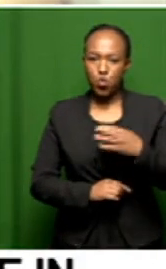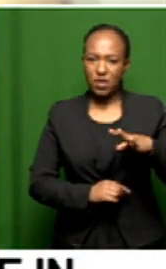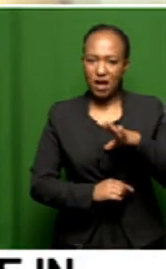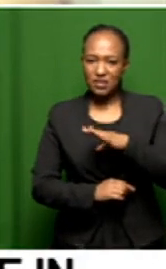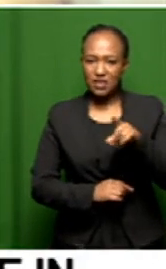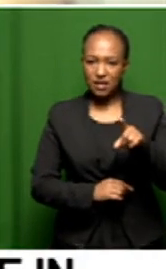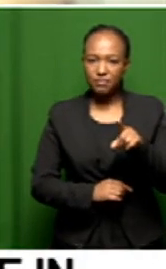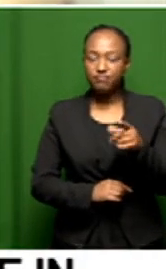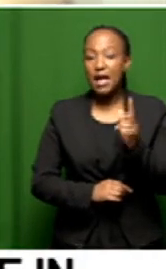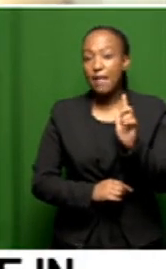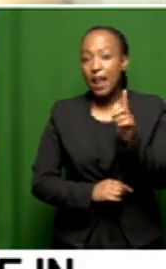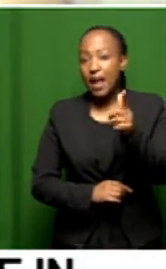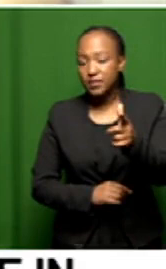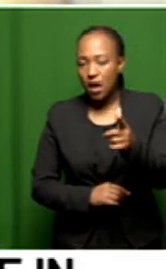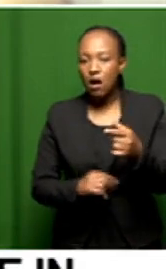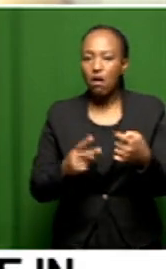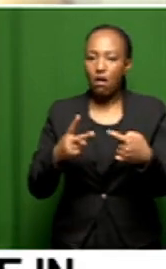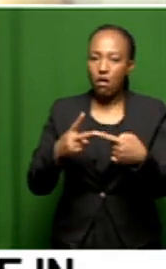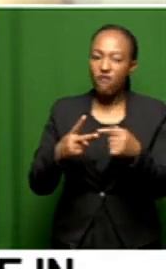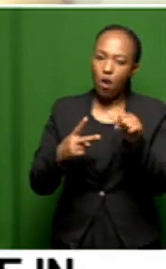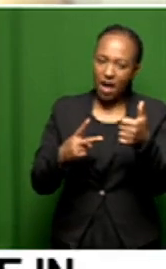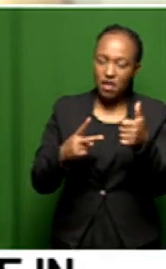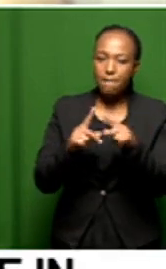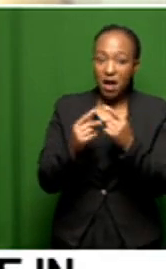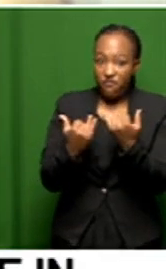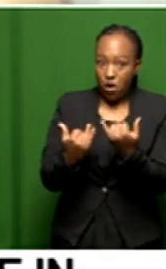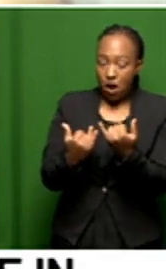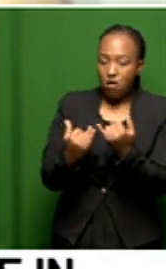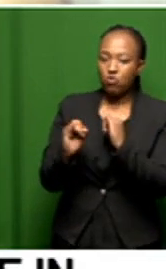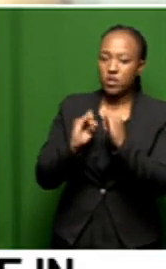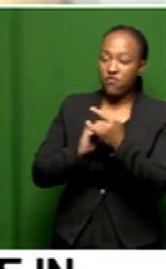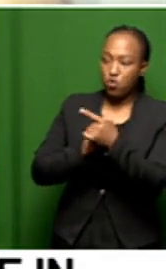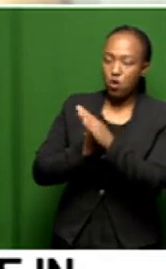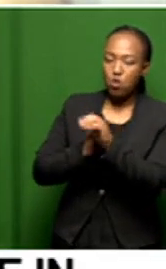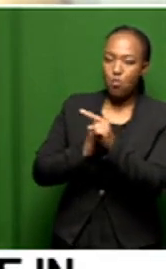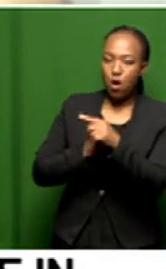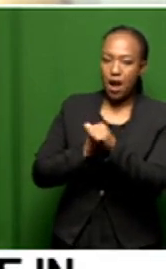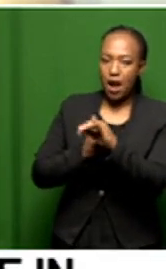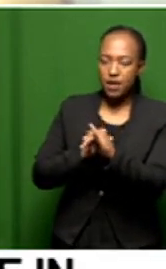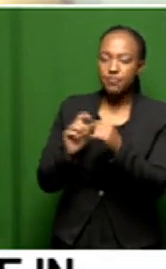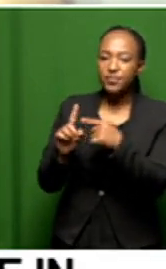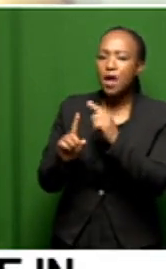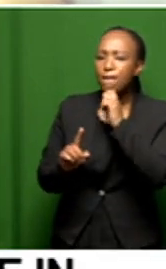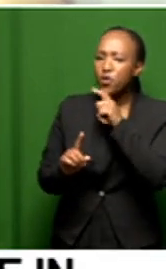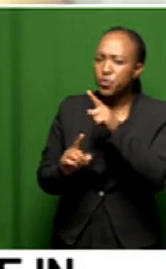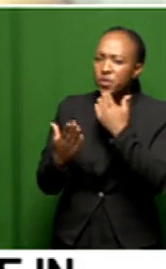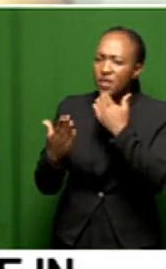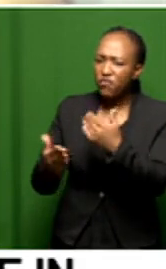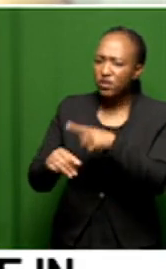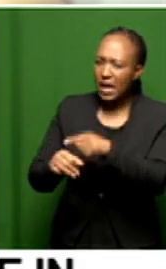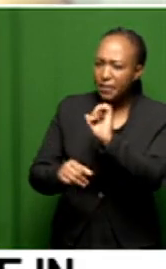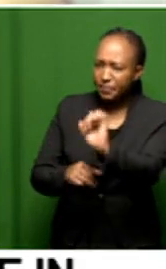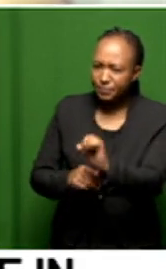and maybe later on joined by a few others. But for now, let's speak to Bongani Mahlangu. Bongani, good morning and thanks so much for your